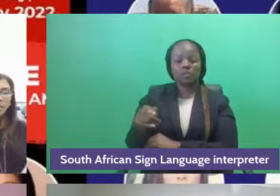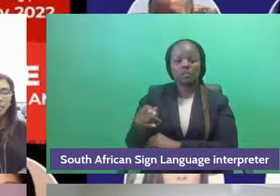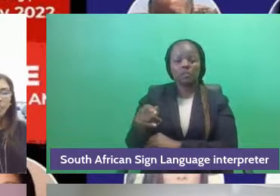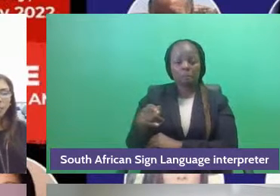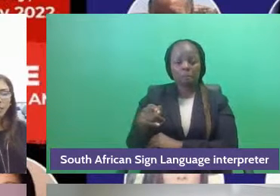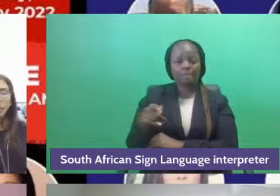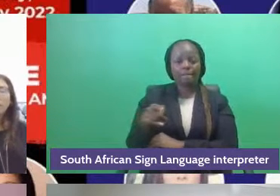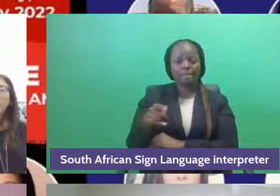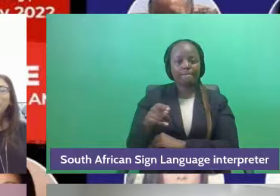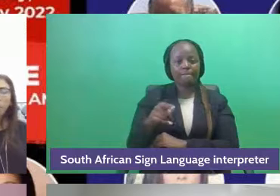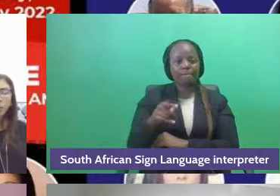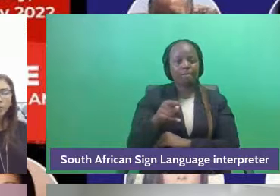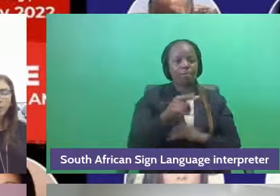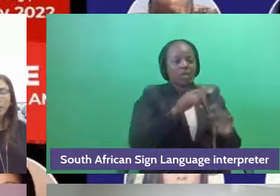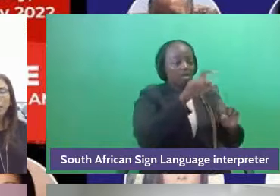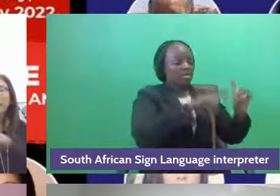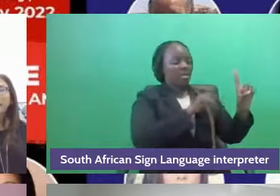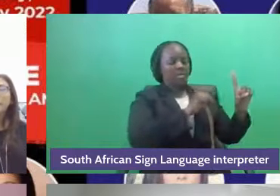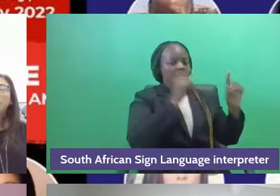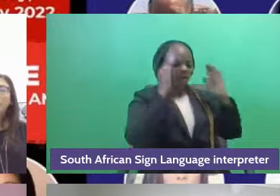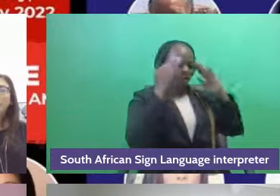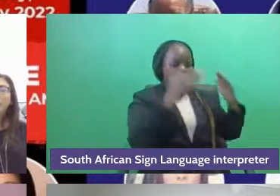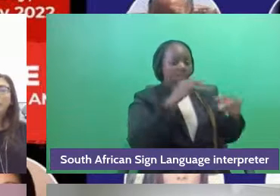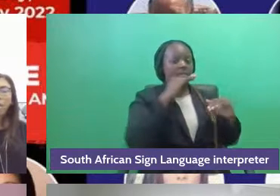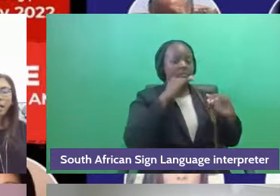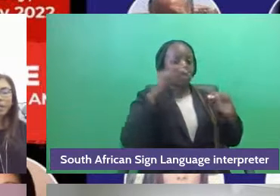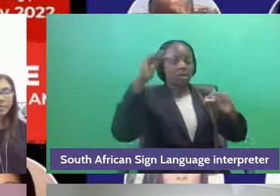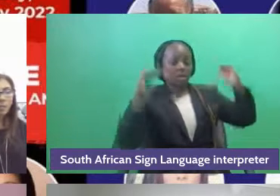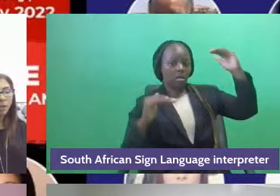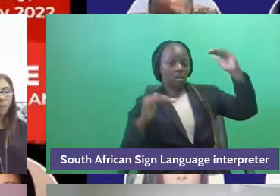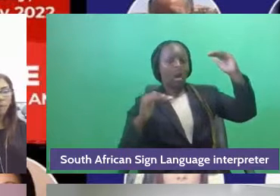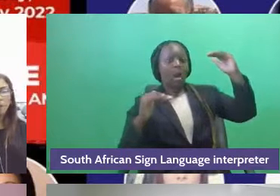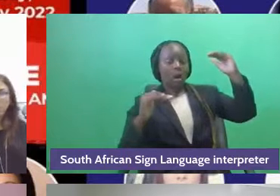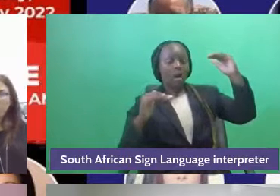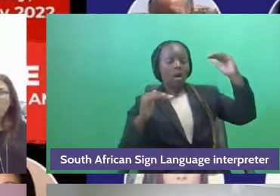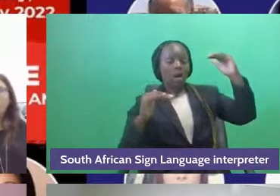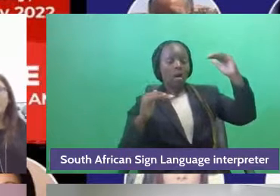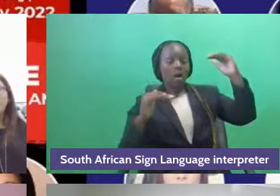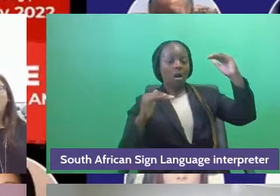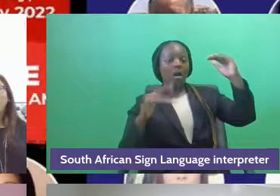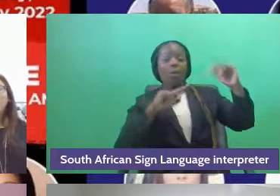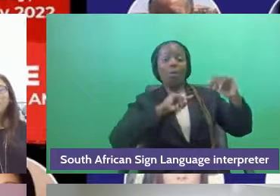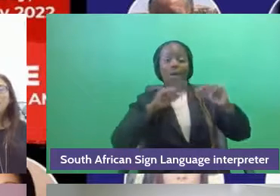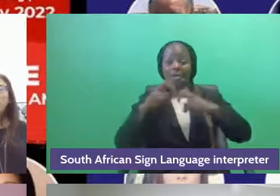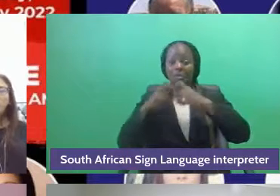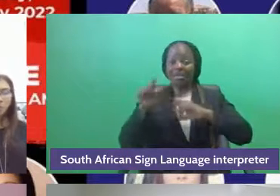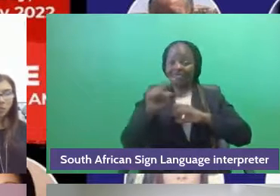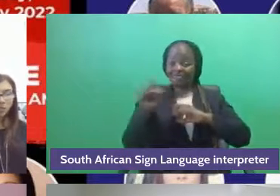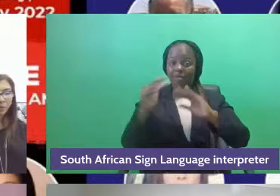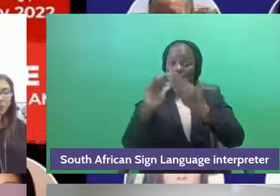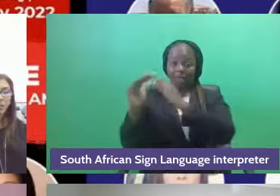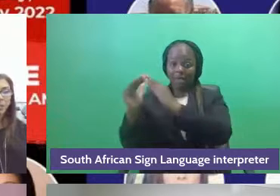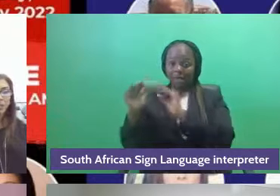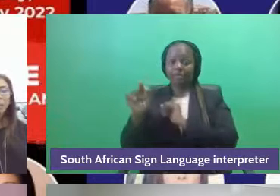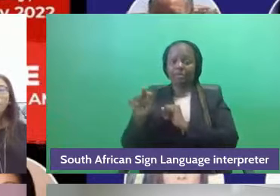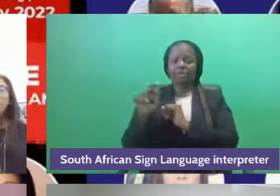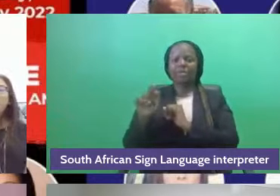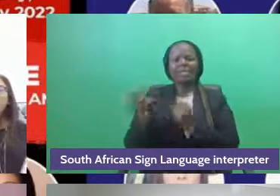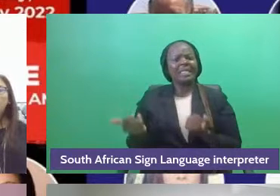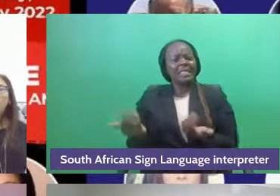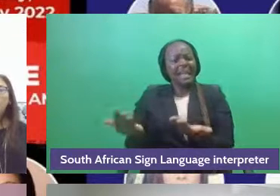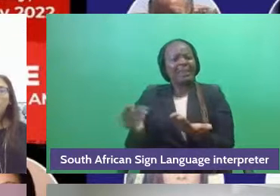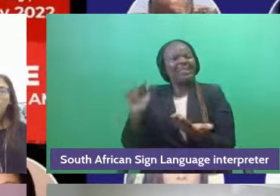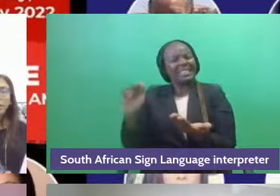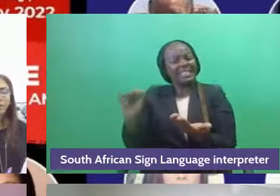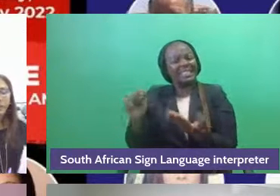from the person means that the inequality is actually seen as stemming from the community, stemming from the services,